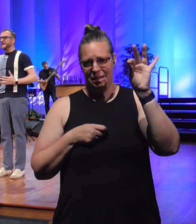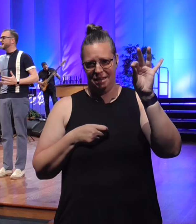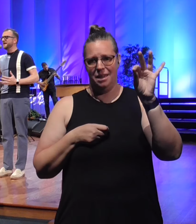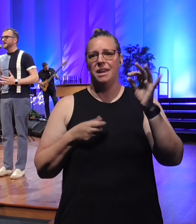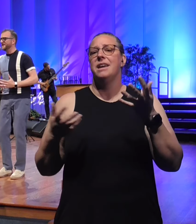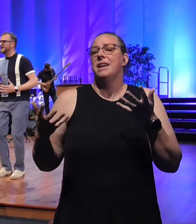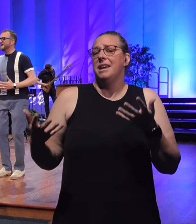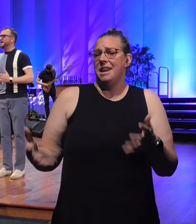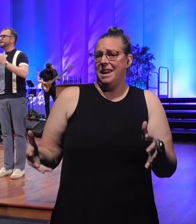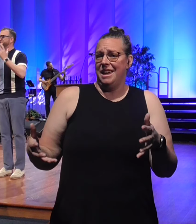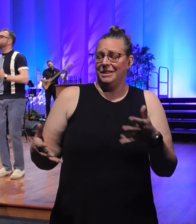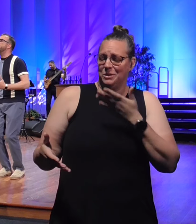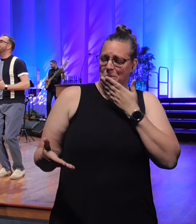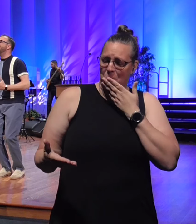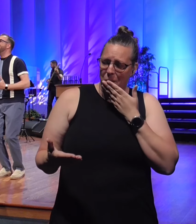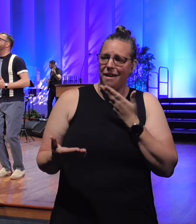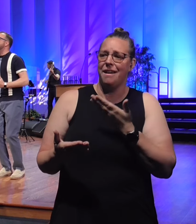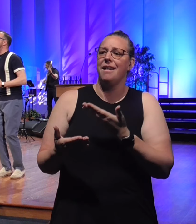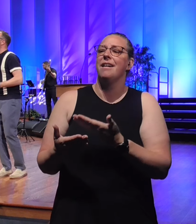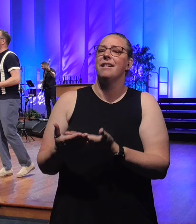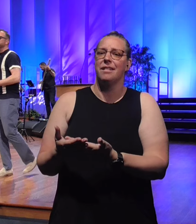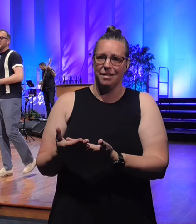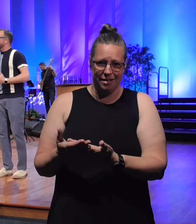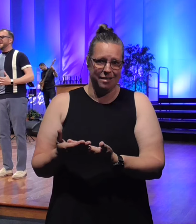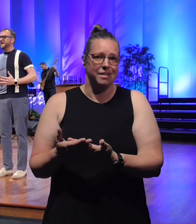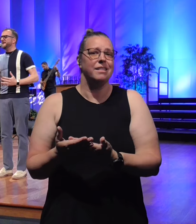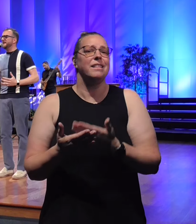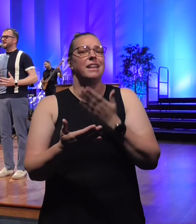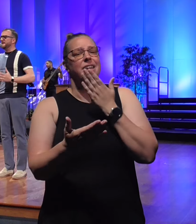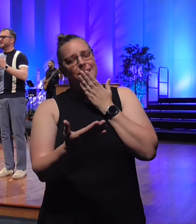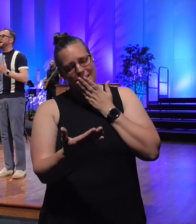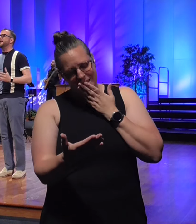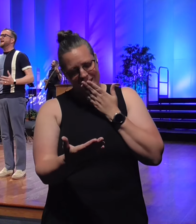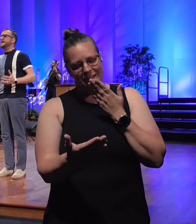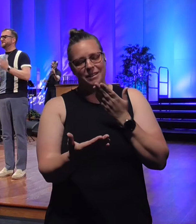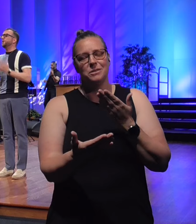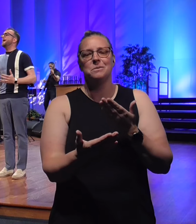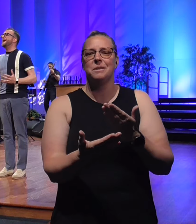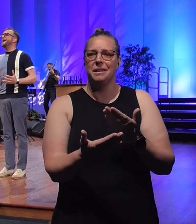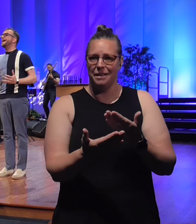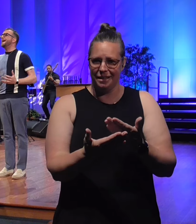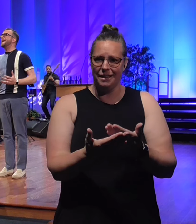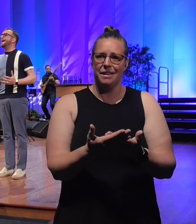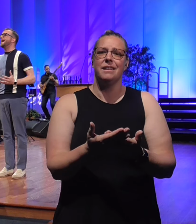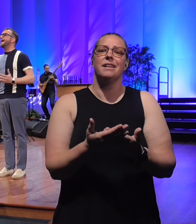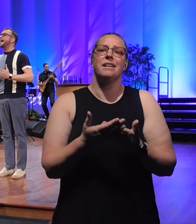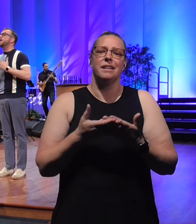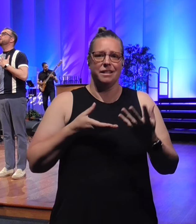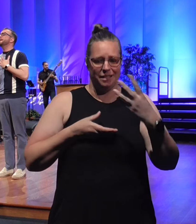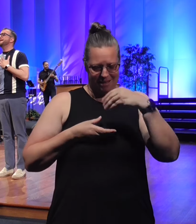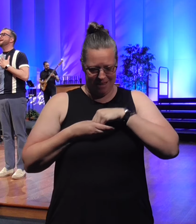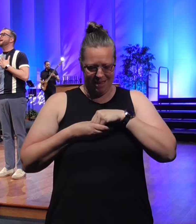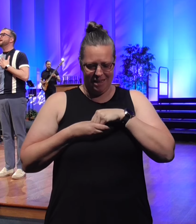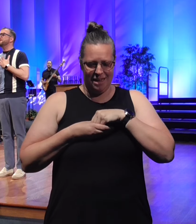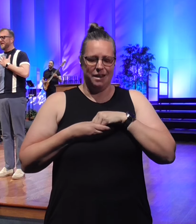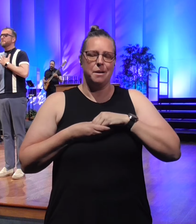soul. It is well. It is